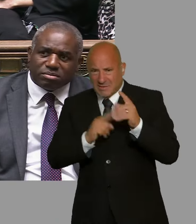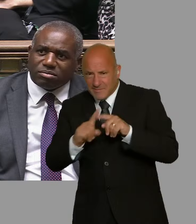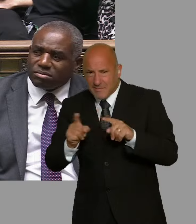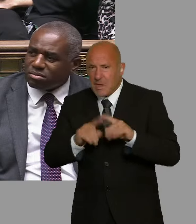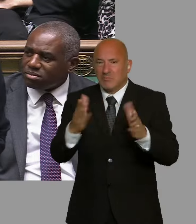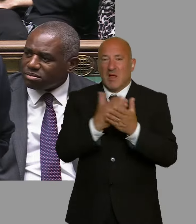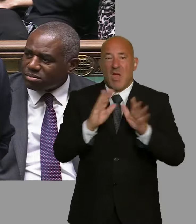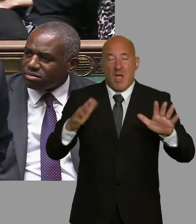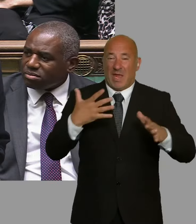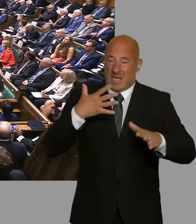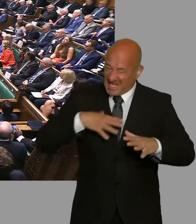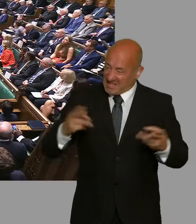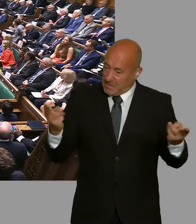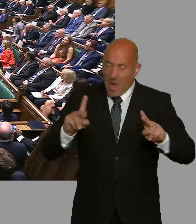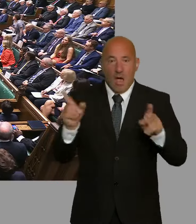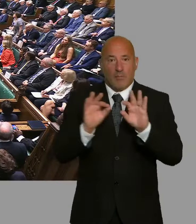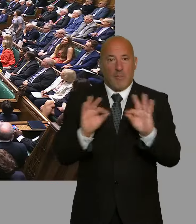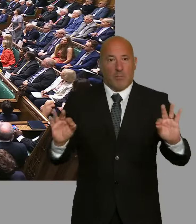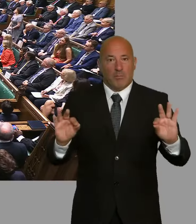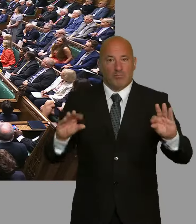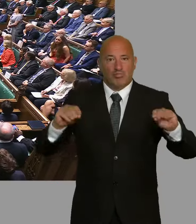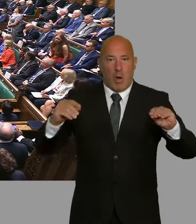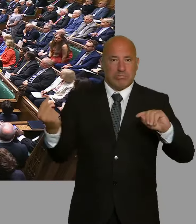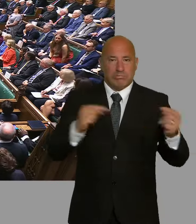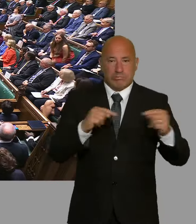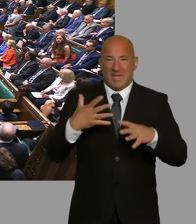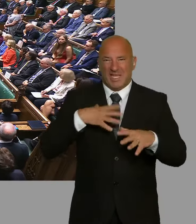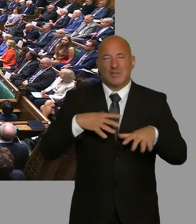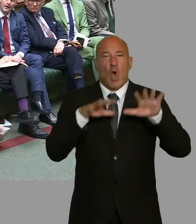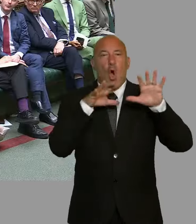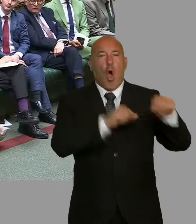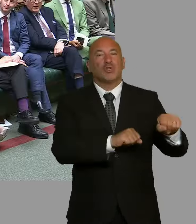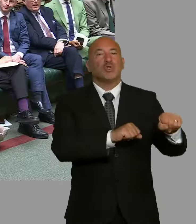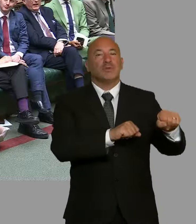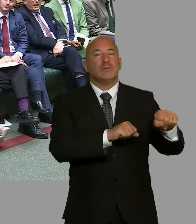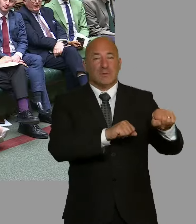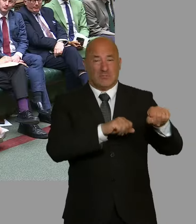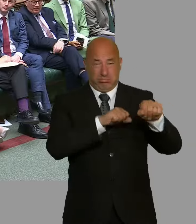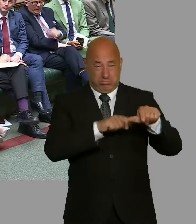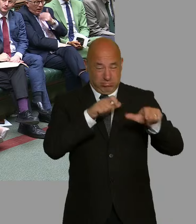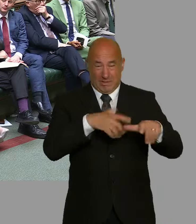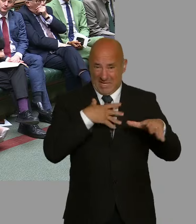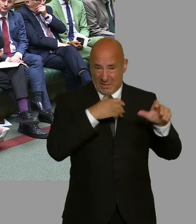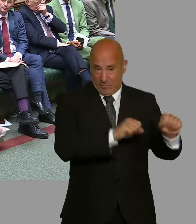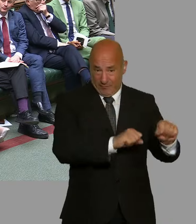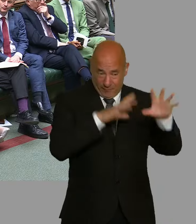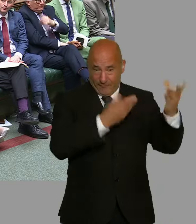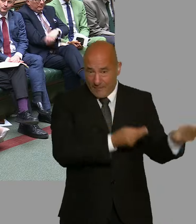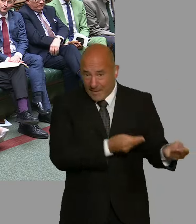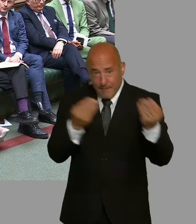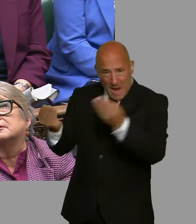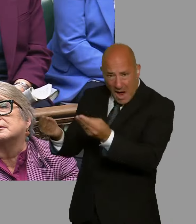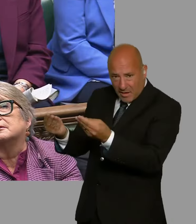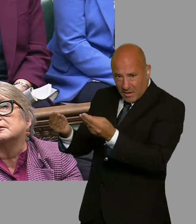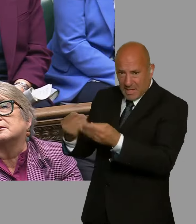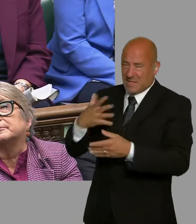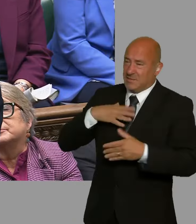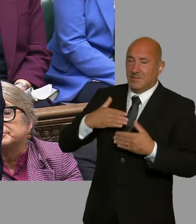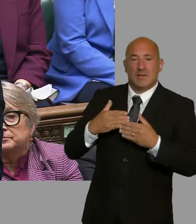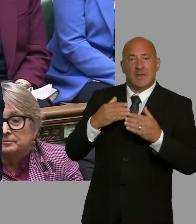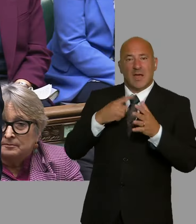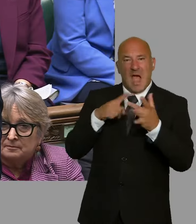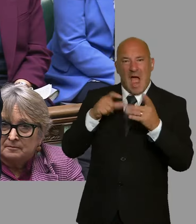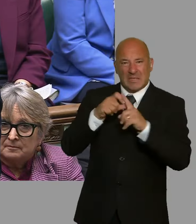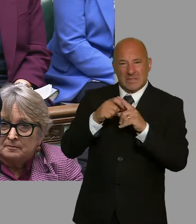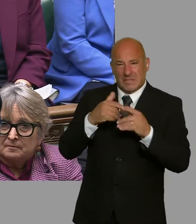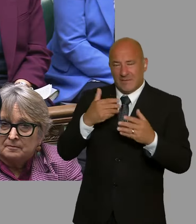and intolerable situation. Leader of the Liberal Democrats, Sir Ed Davey. Thank you, Mr. Speaker. Can I start by welcoming